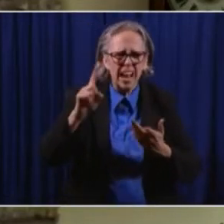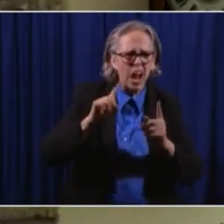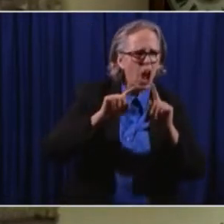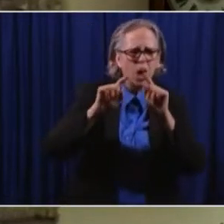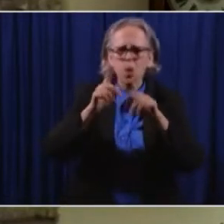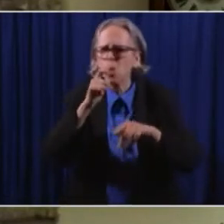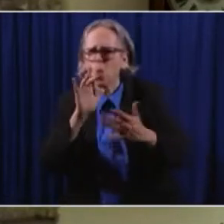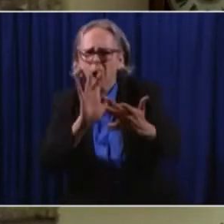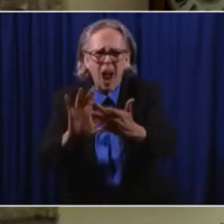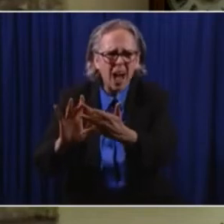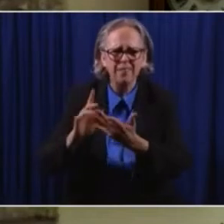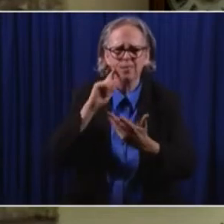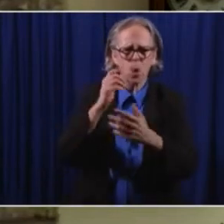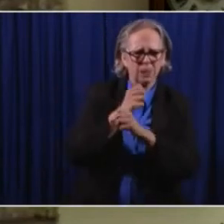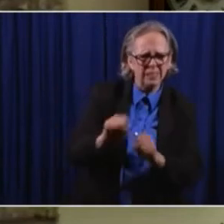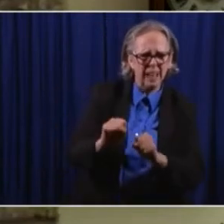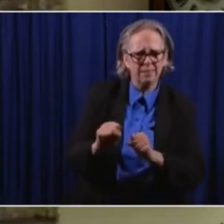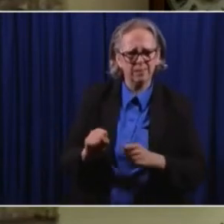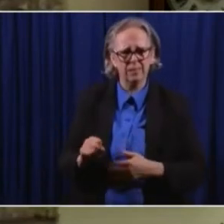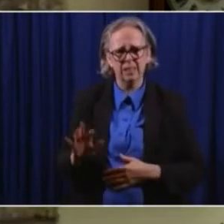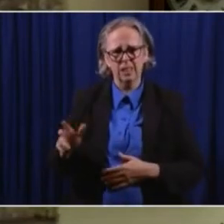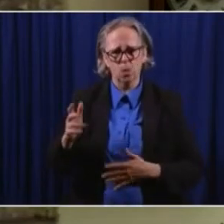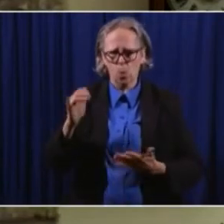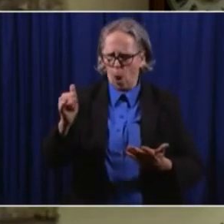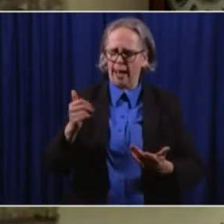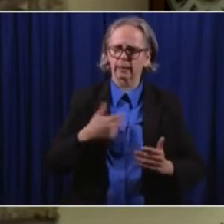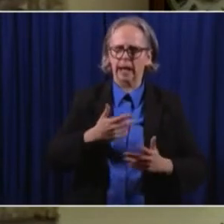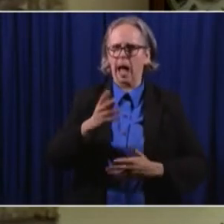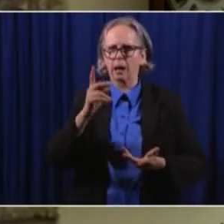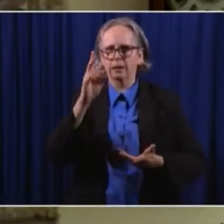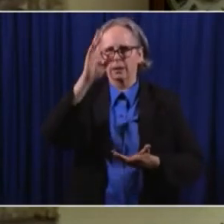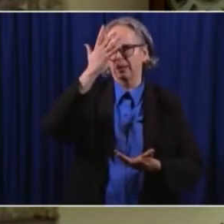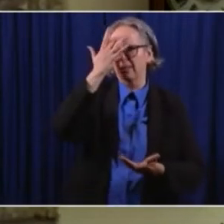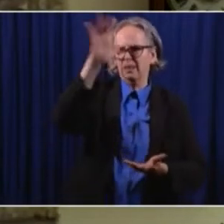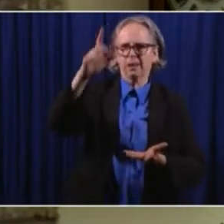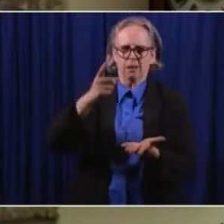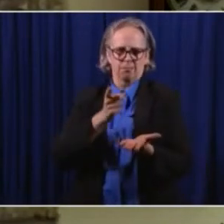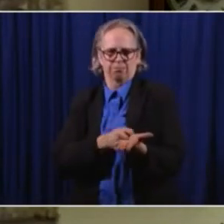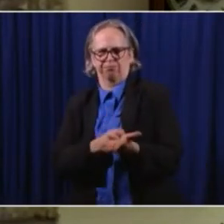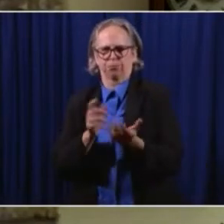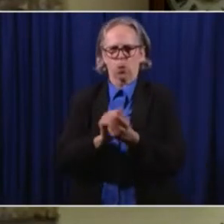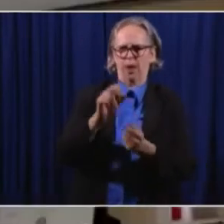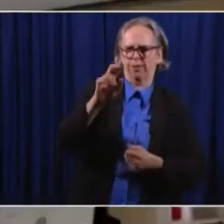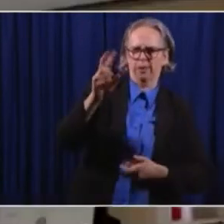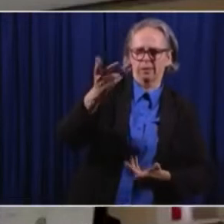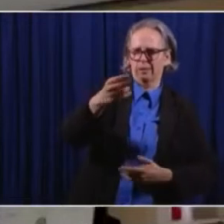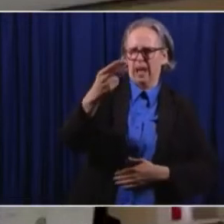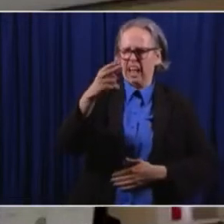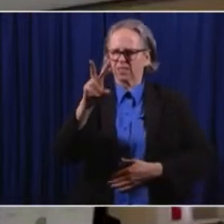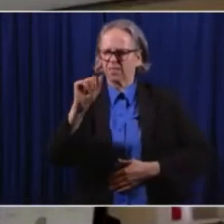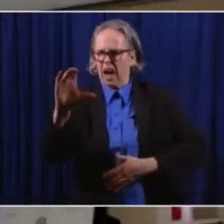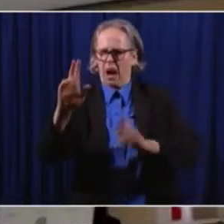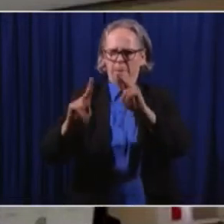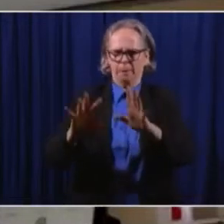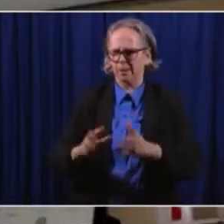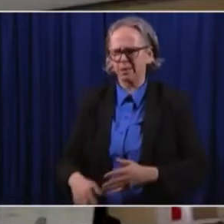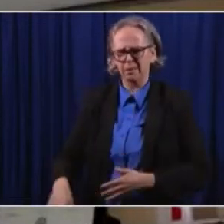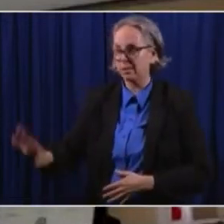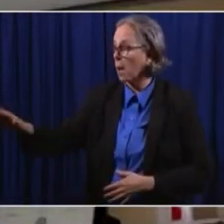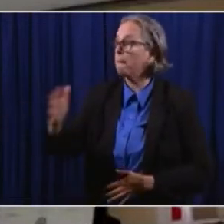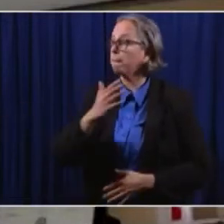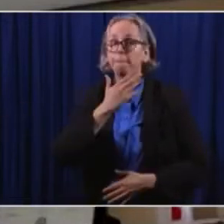can intelligently talk to their heating expert or their air conditioning expert. So great way to start by